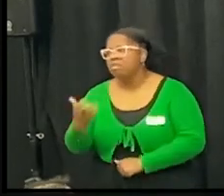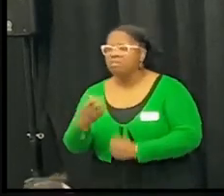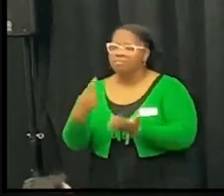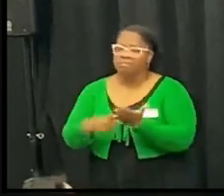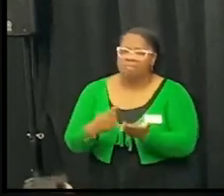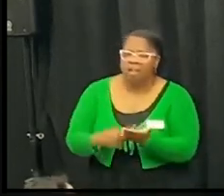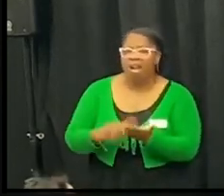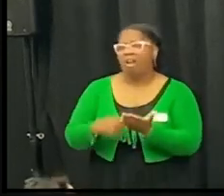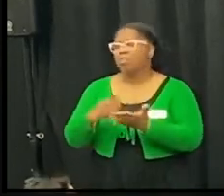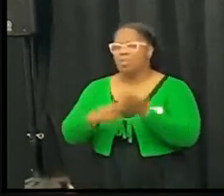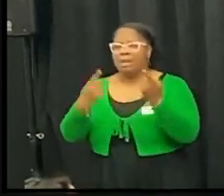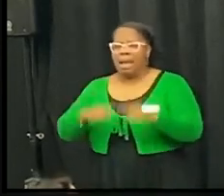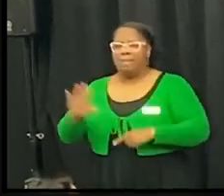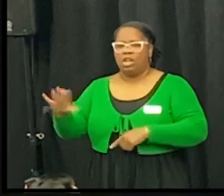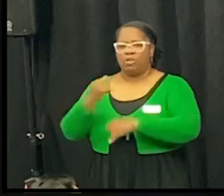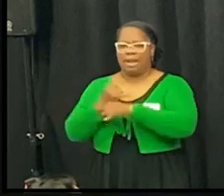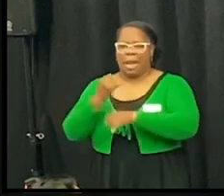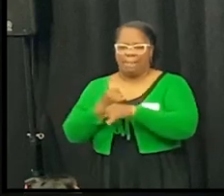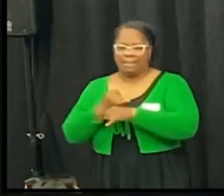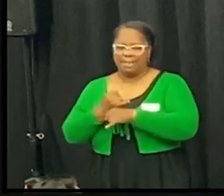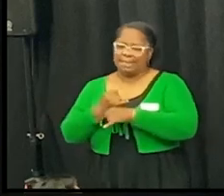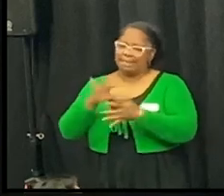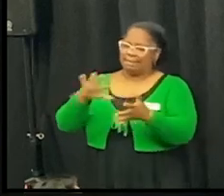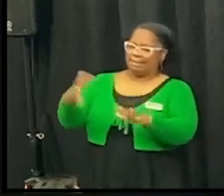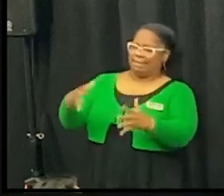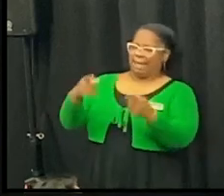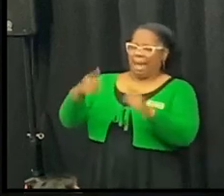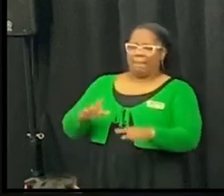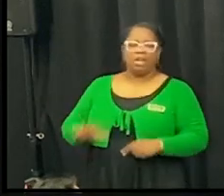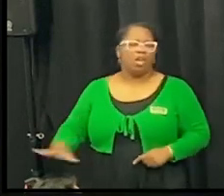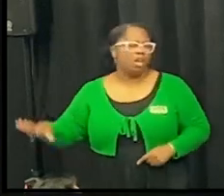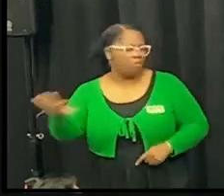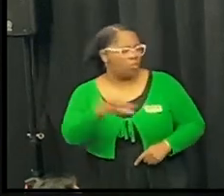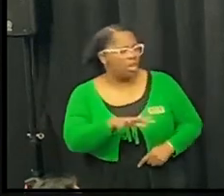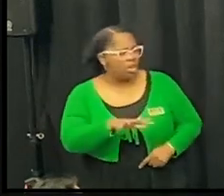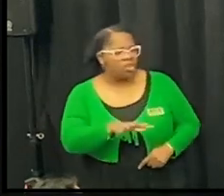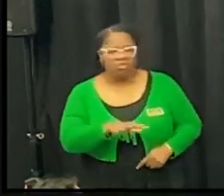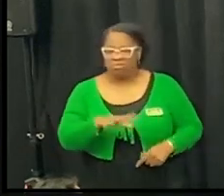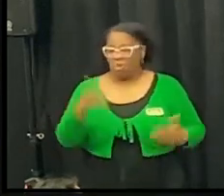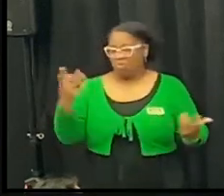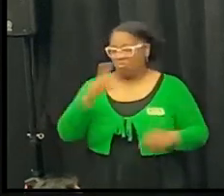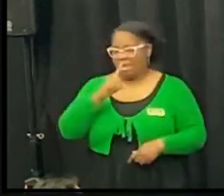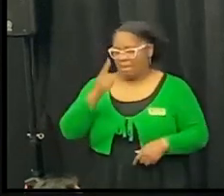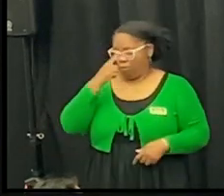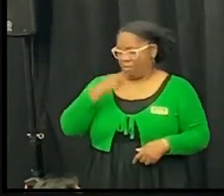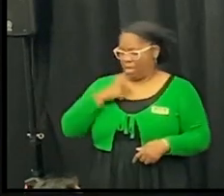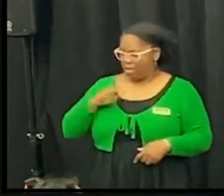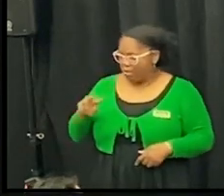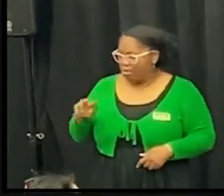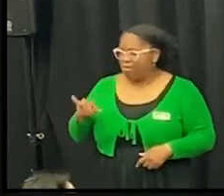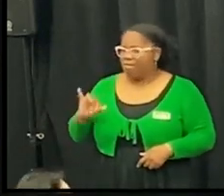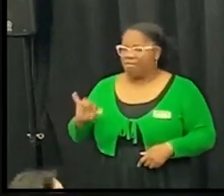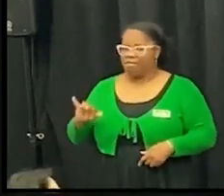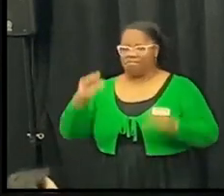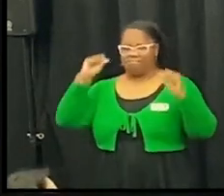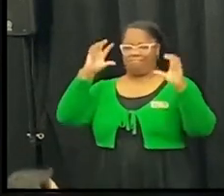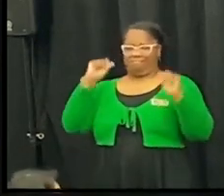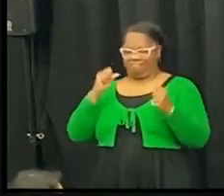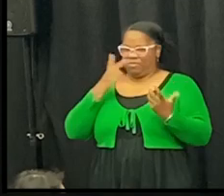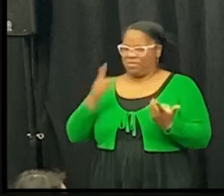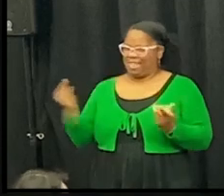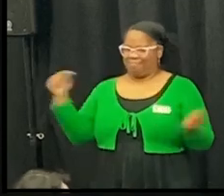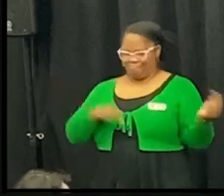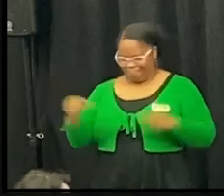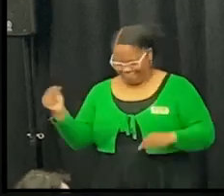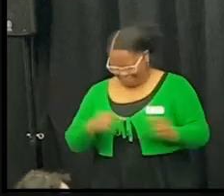on their campuses that are kind of happening everywhere. So it was eye-opening, and it's amazing to see that when they come